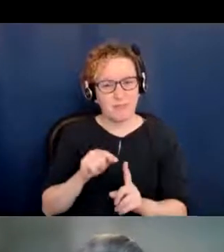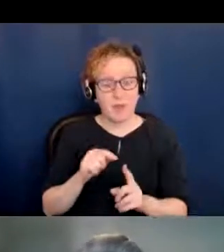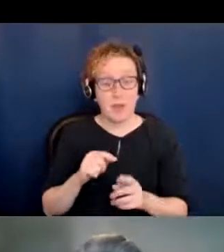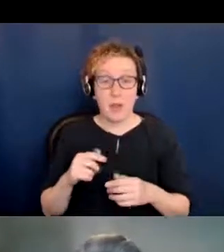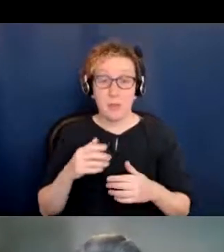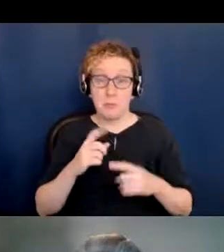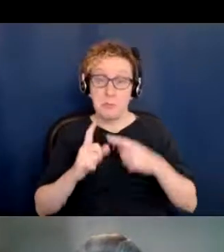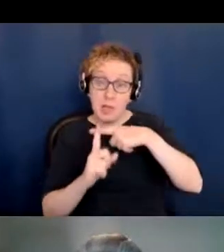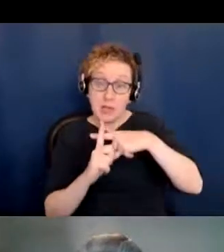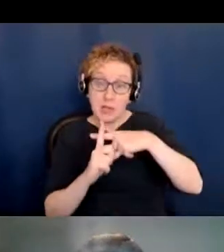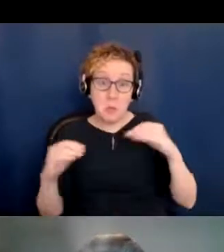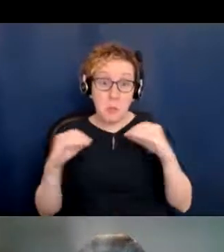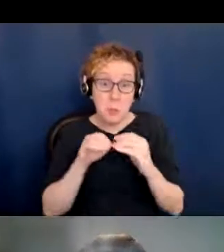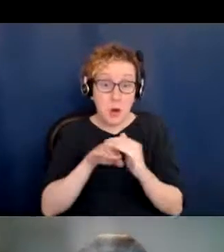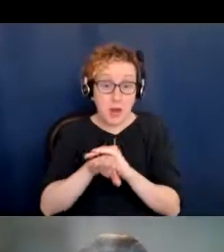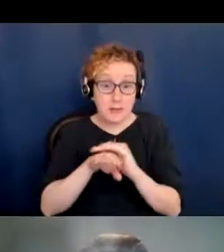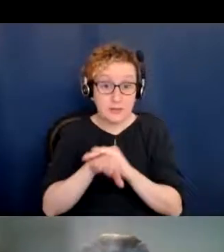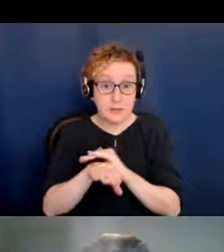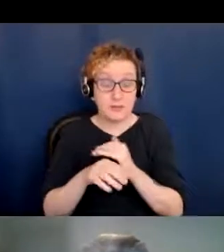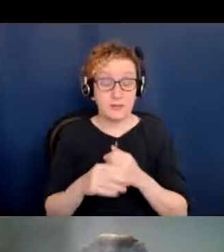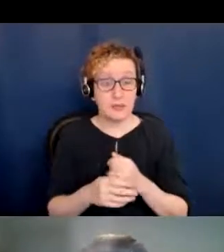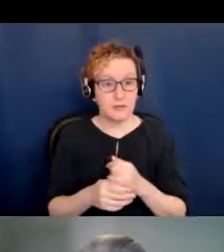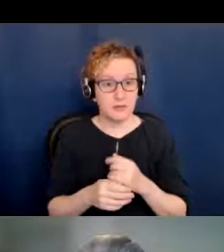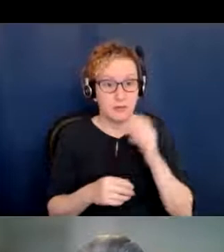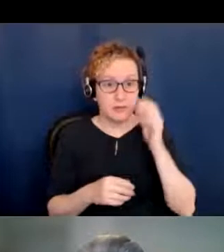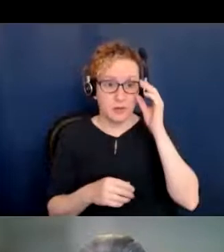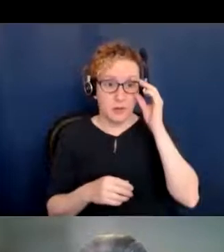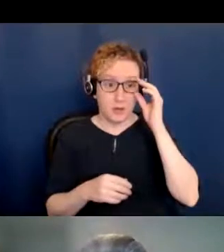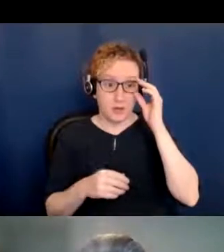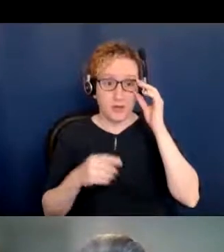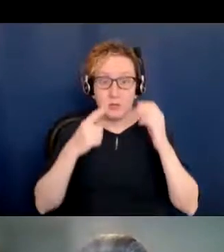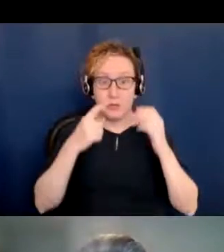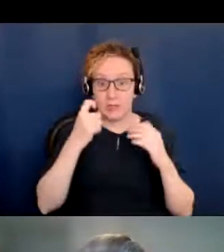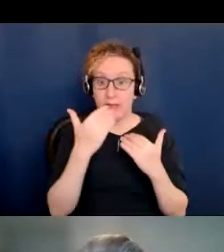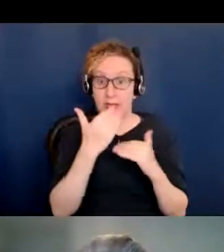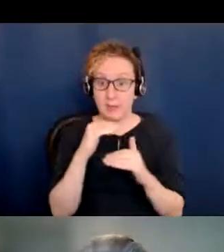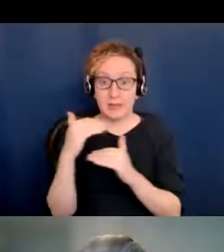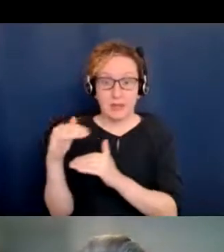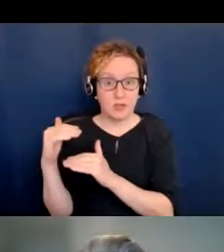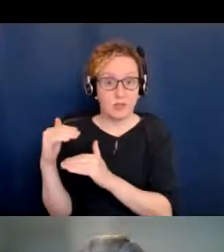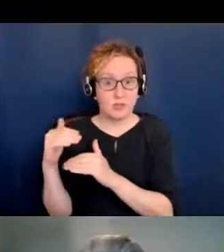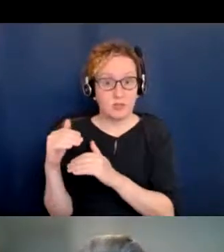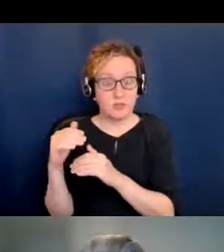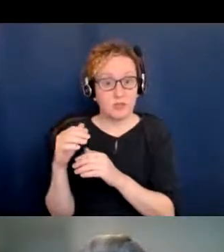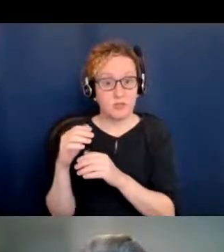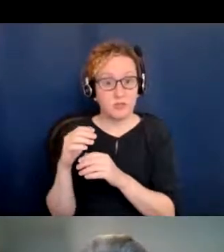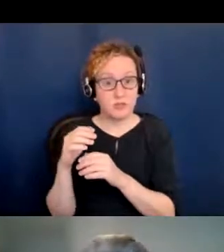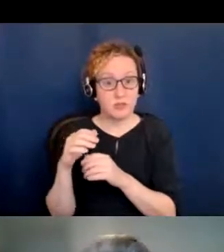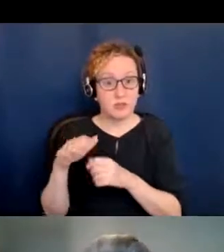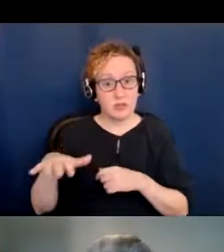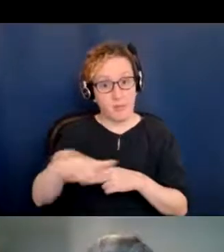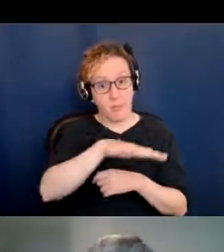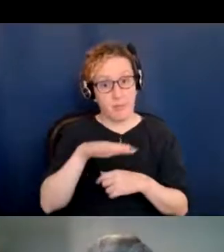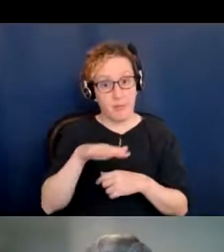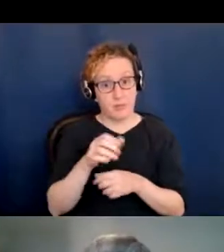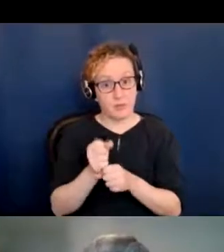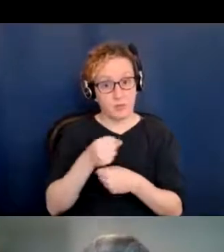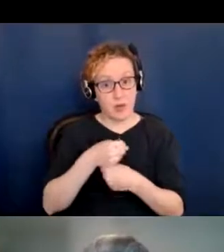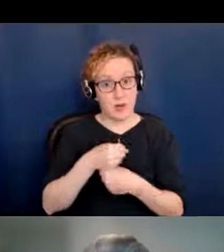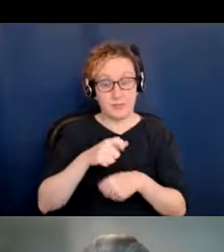access, you know, due to limitations that may be created by the space, time, location,